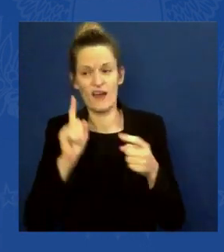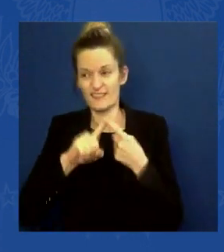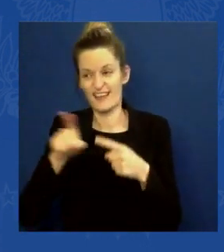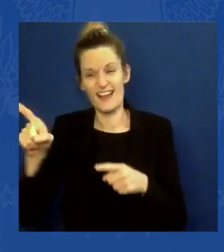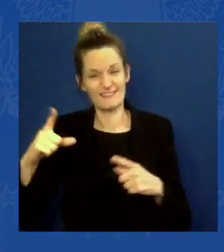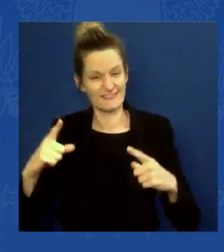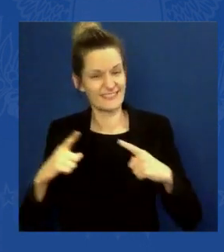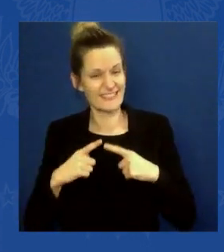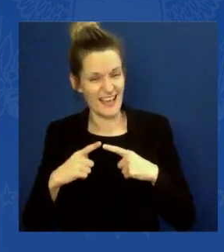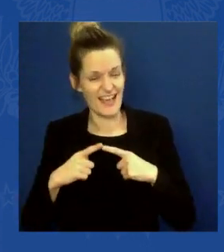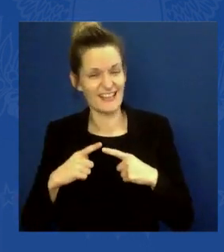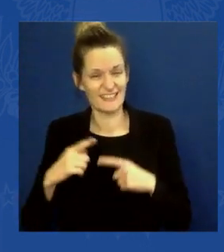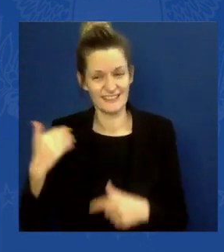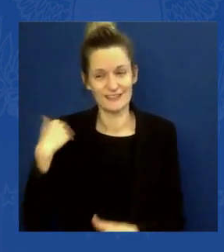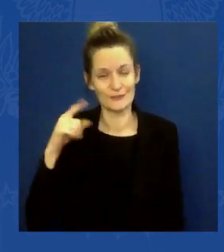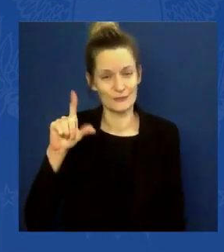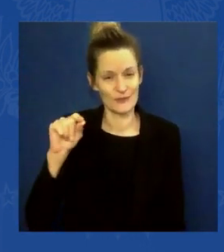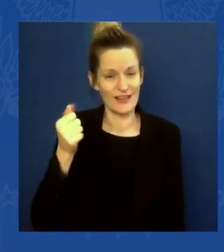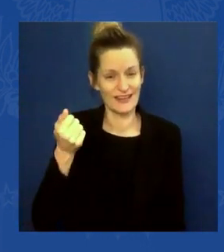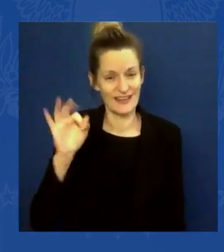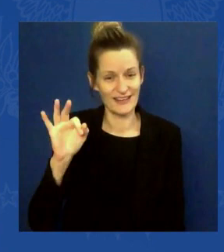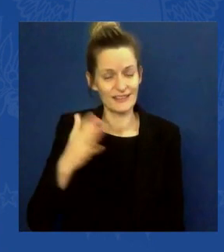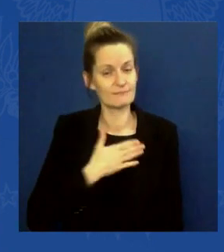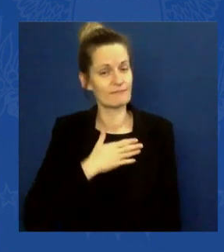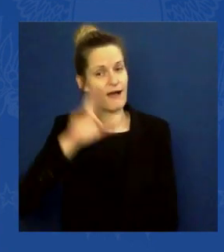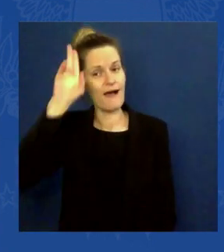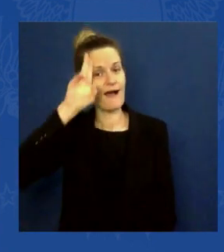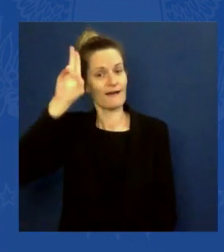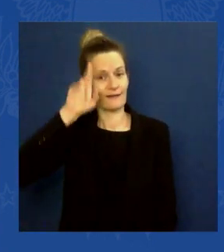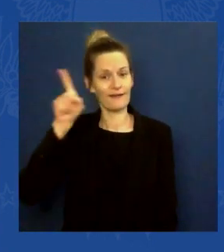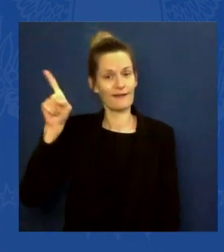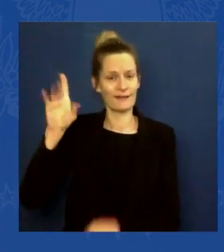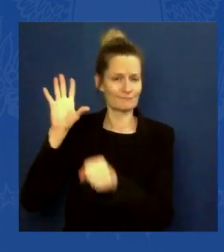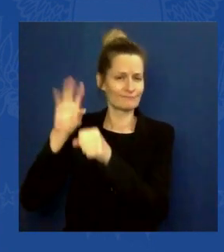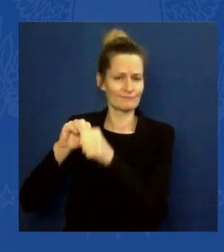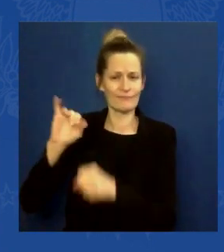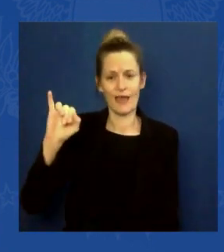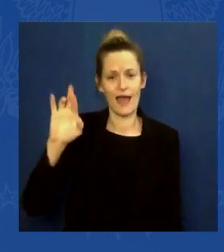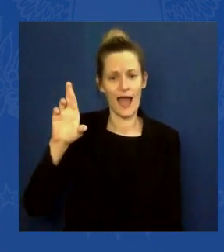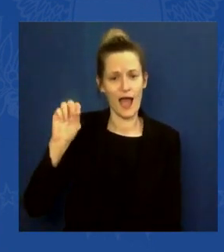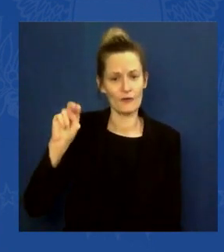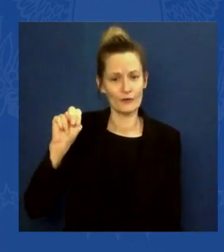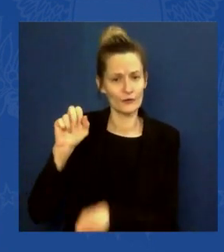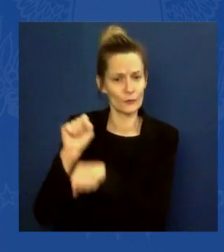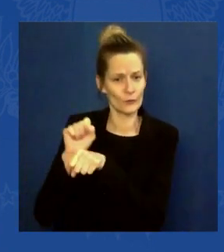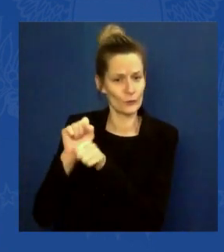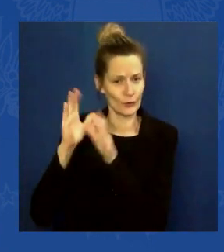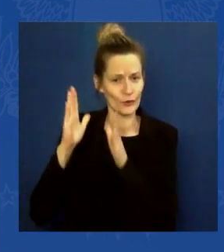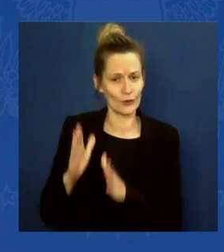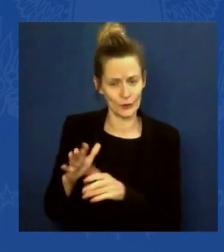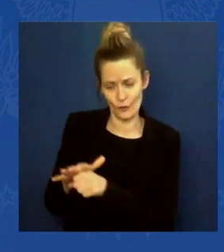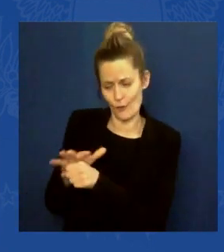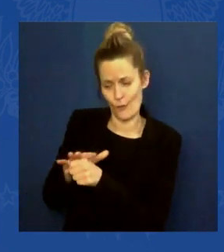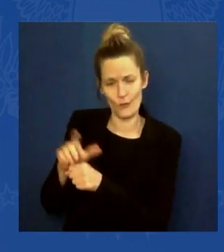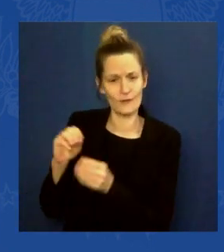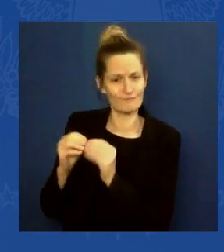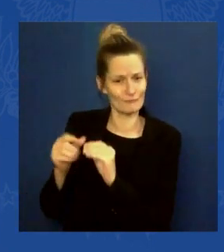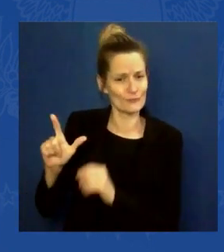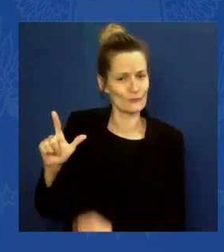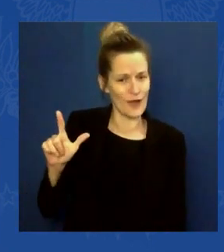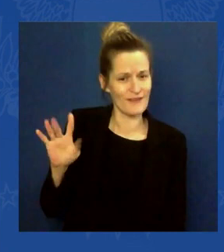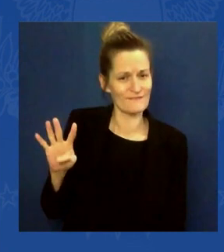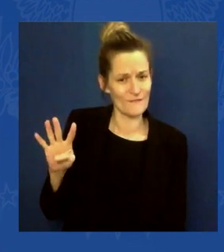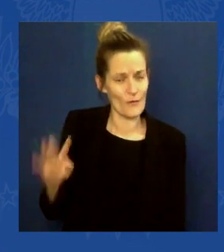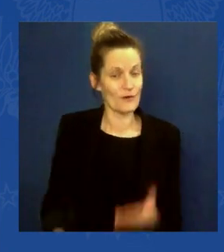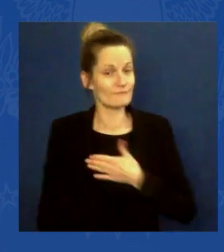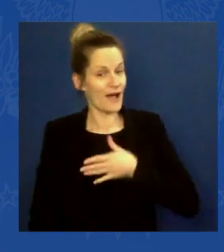of the Iron Workers Local 24. My grandfather was also the president of Local 24. You can